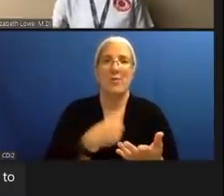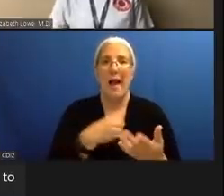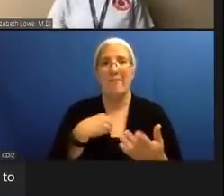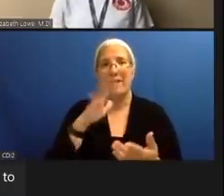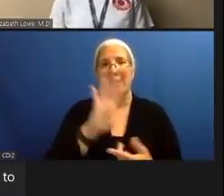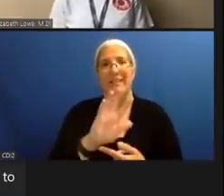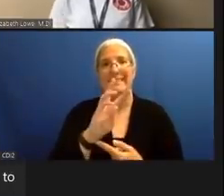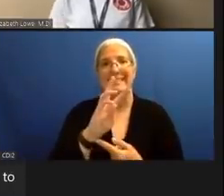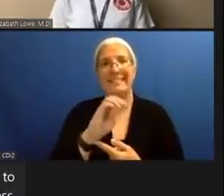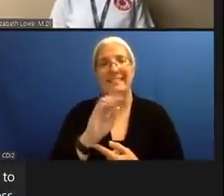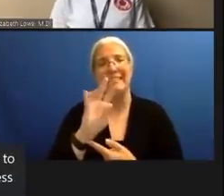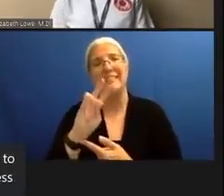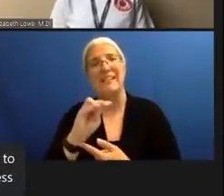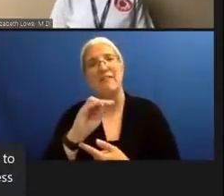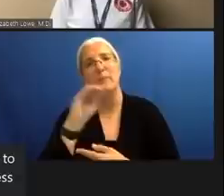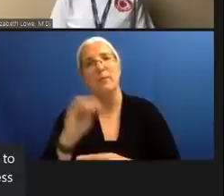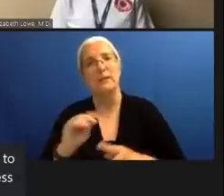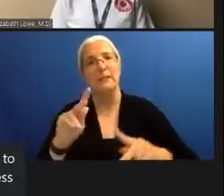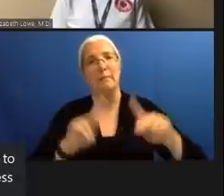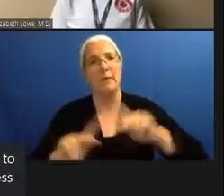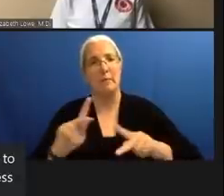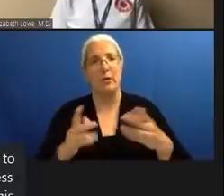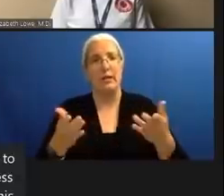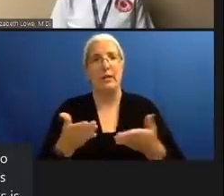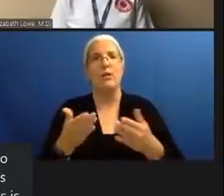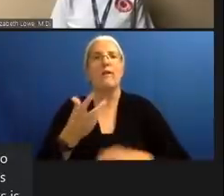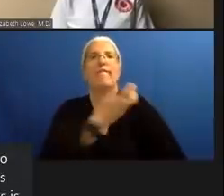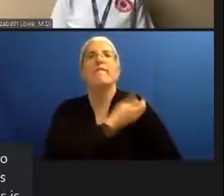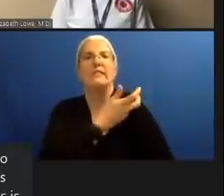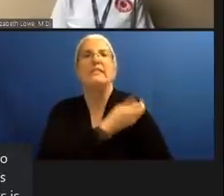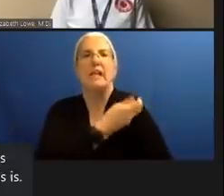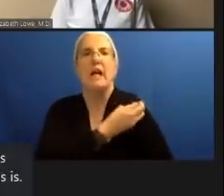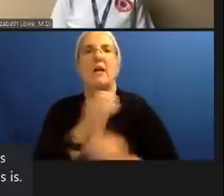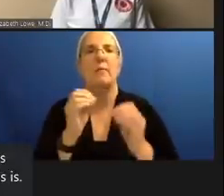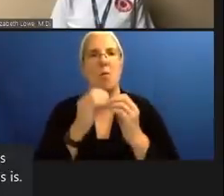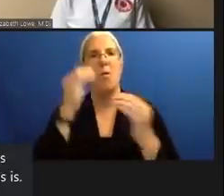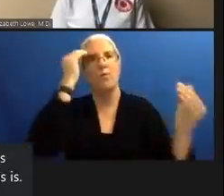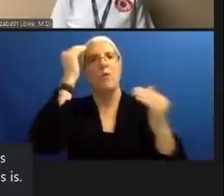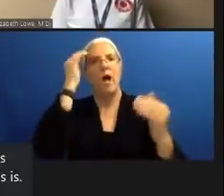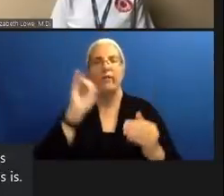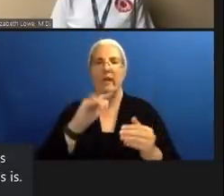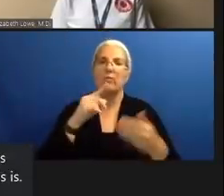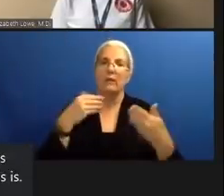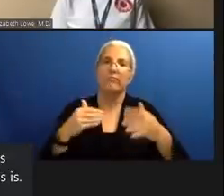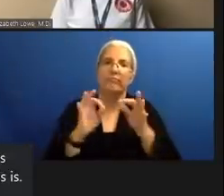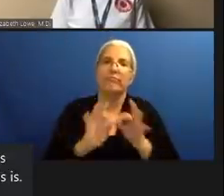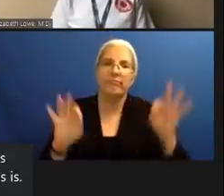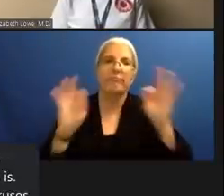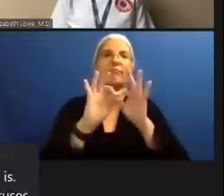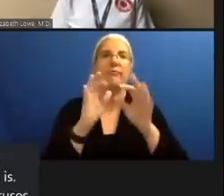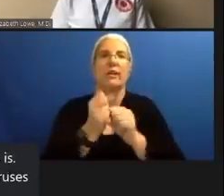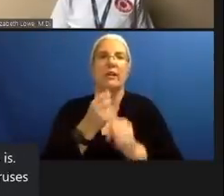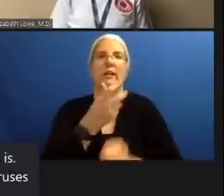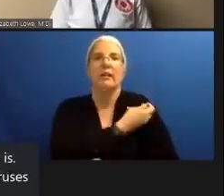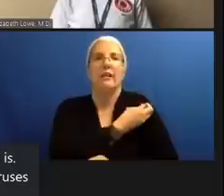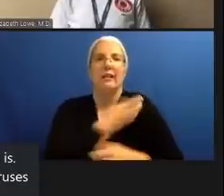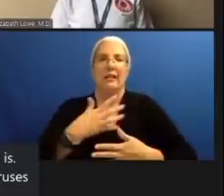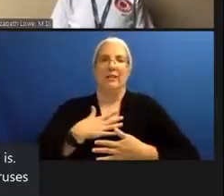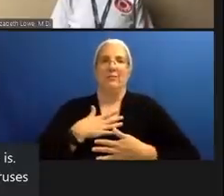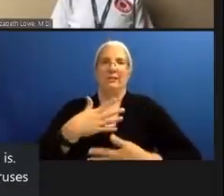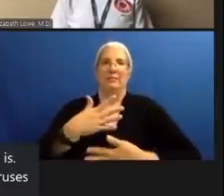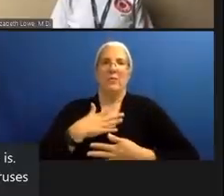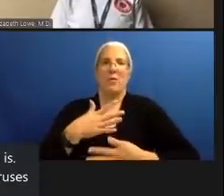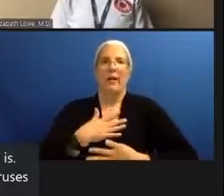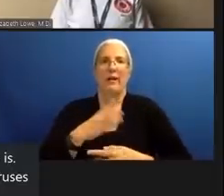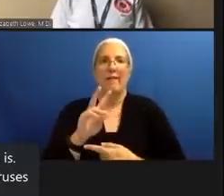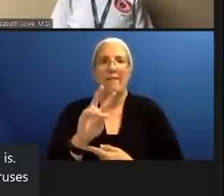awareness across the community now of how important this is, and how much of a threat these respiratory viruses can be. And obviously co-infection between